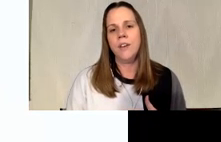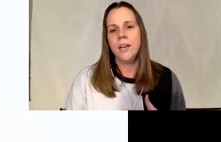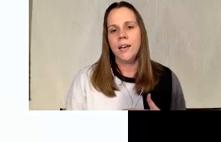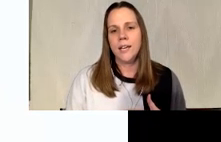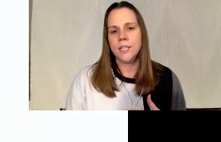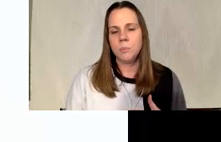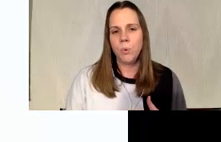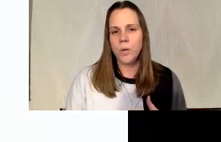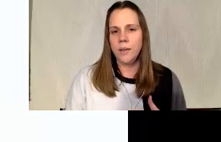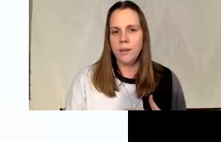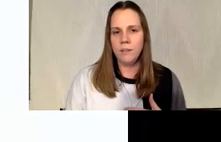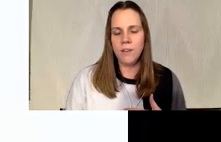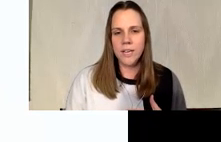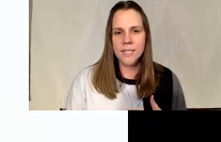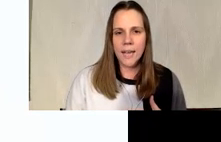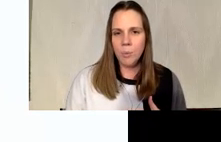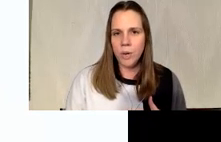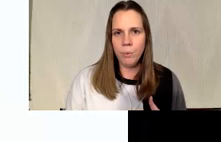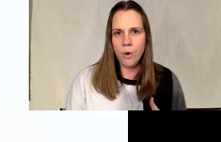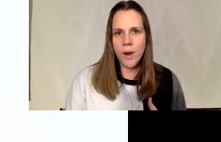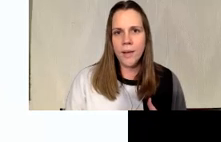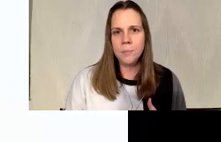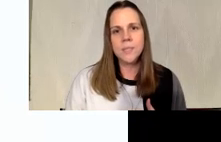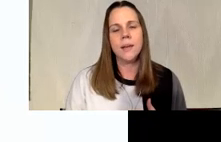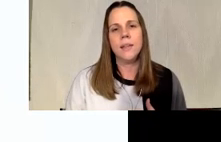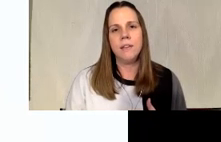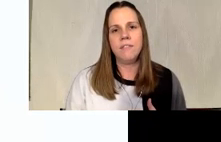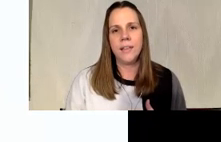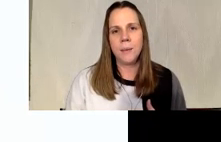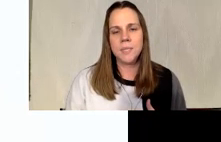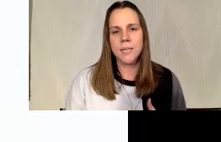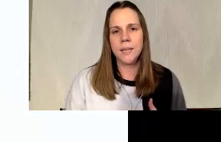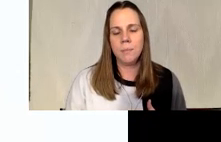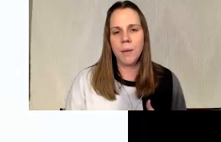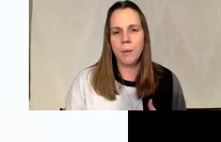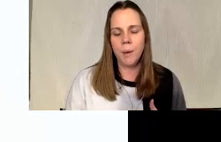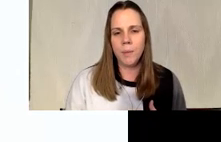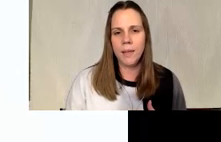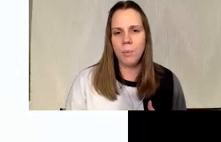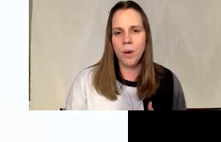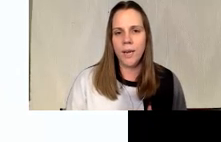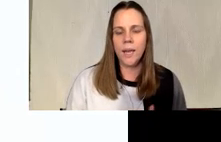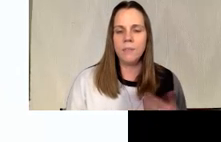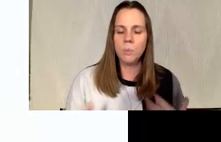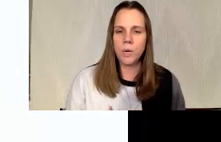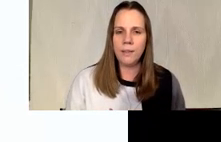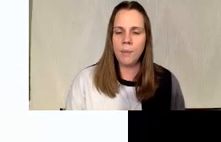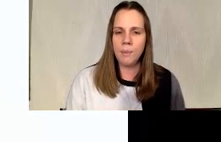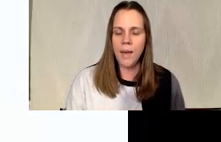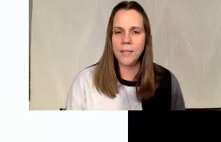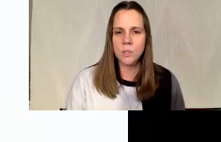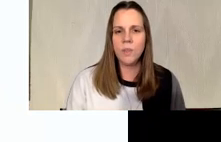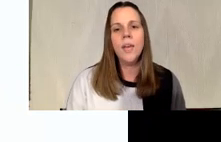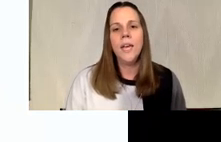have supported various library programs, the Infant Lap Sit at the Belmont Public Library. I've supported them